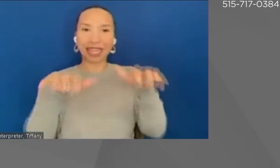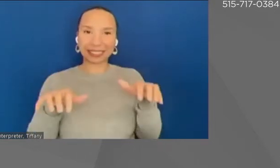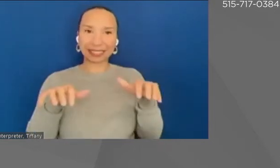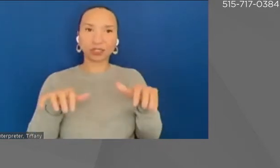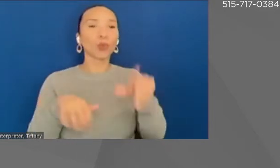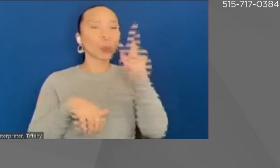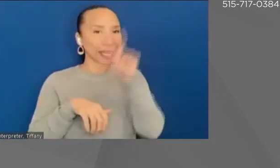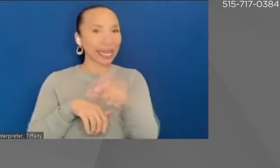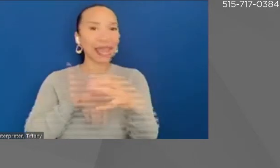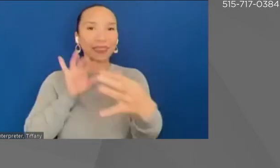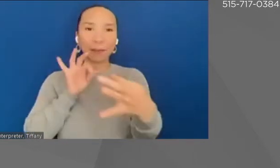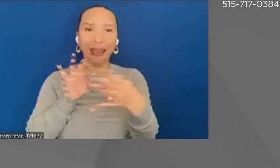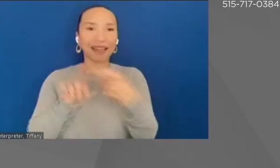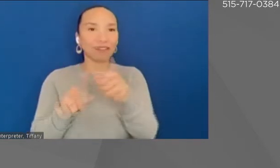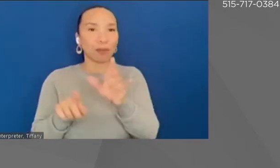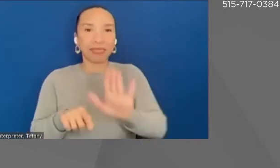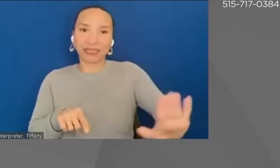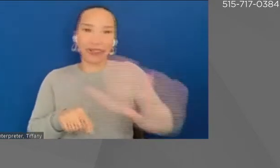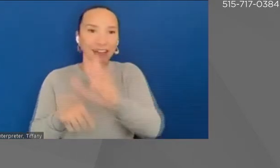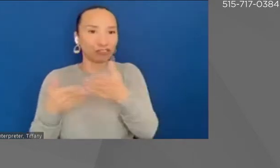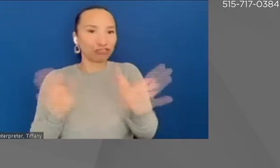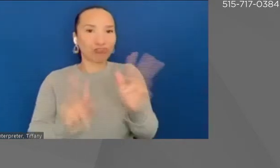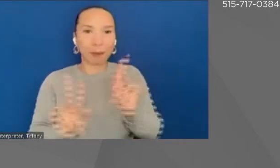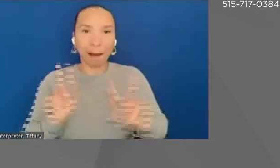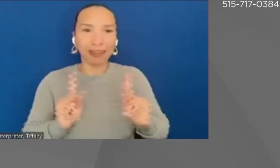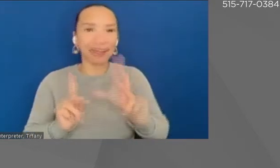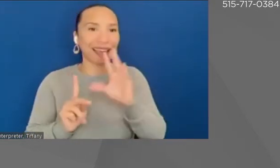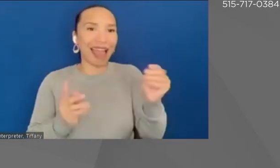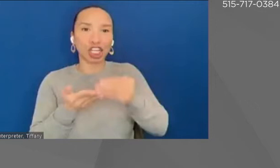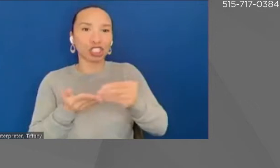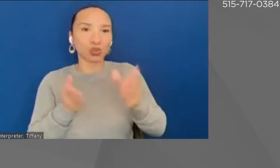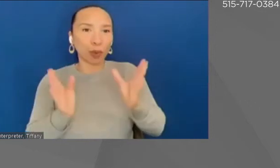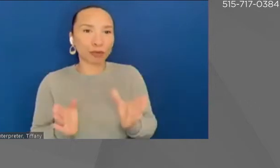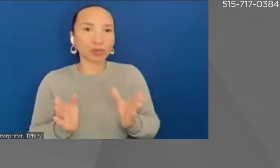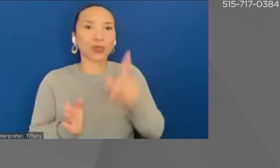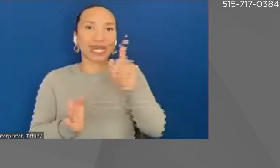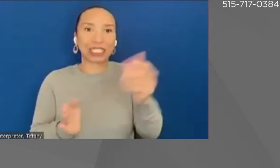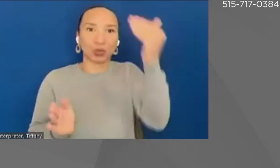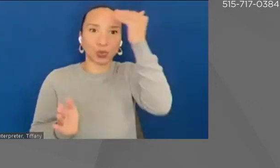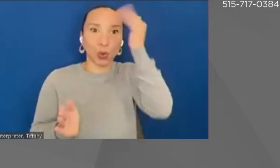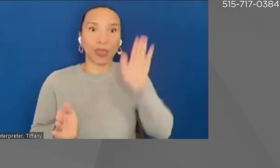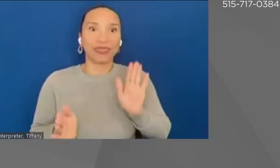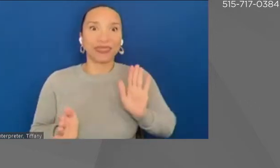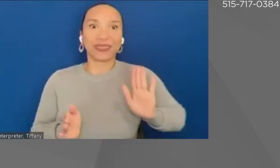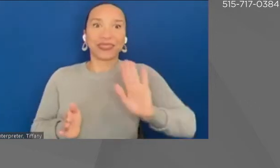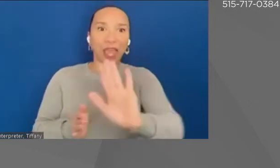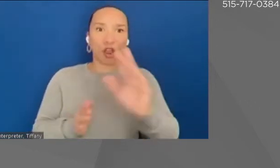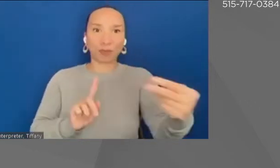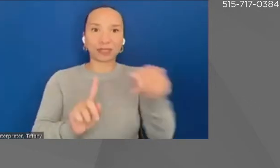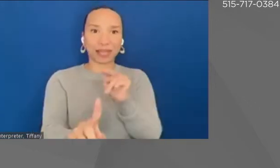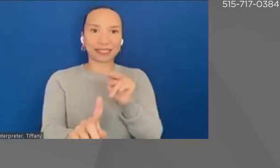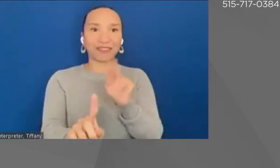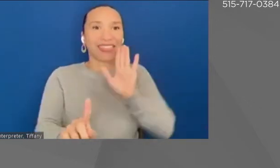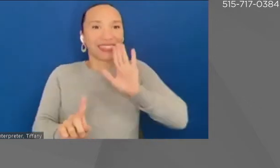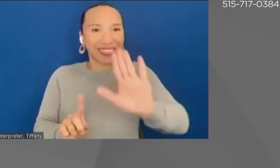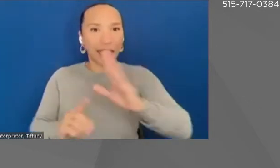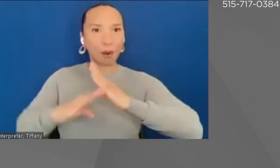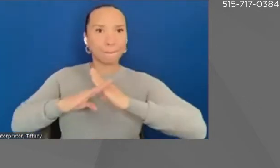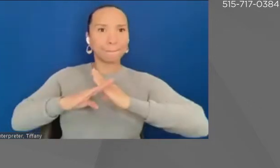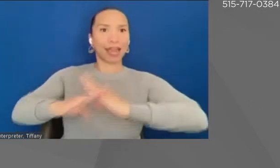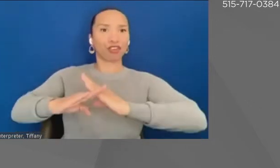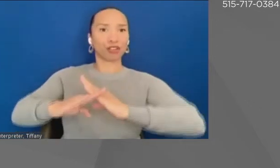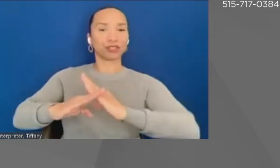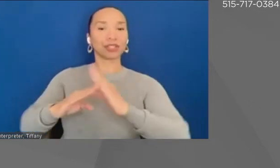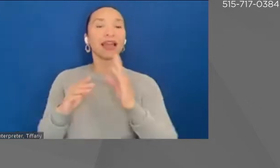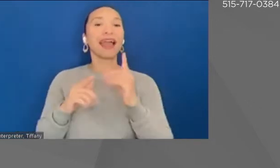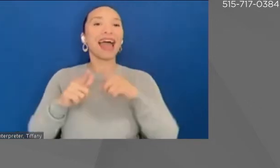consumers in general, it comes down to really understanding what are their perspectives as well as what are their barriers, and then developing those